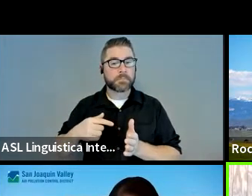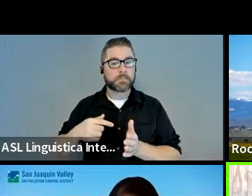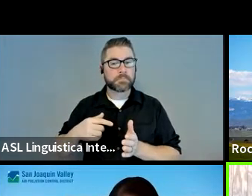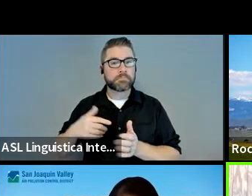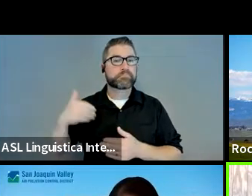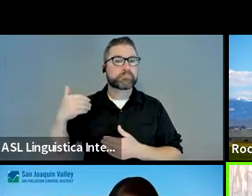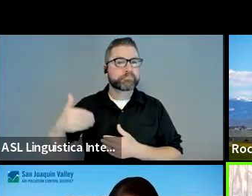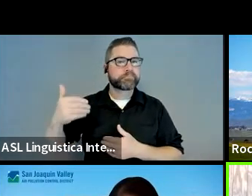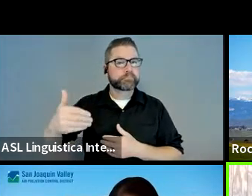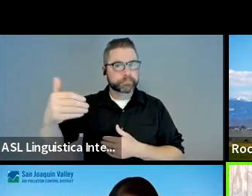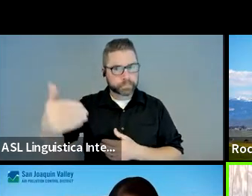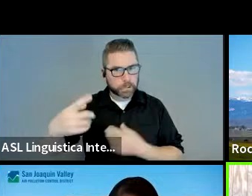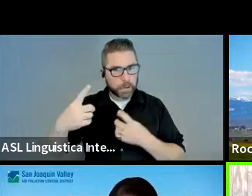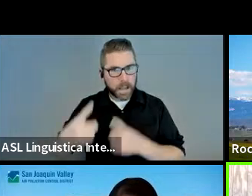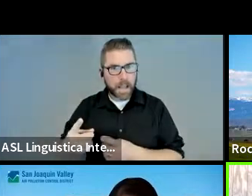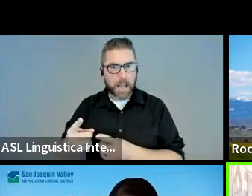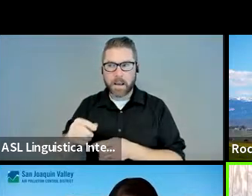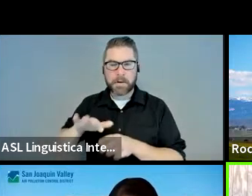hillside,